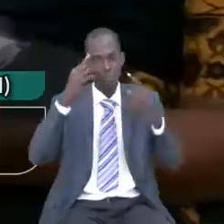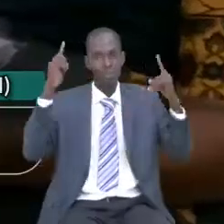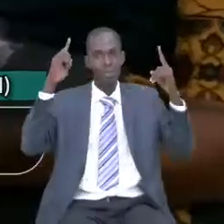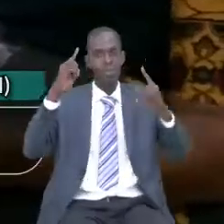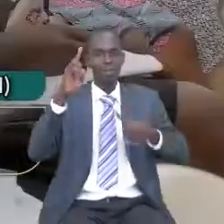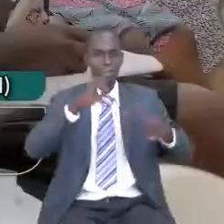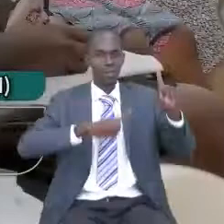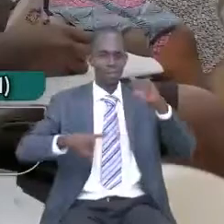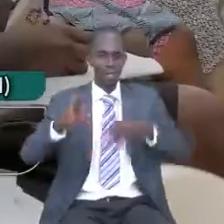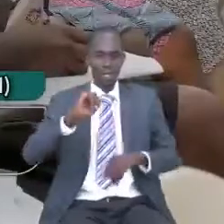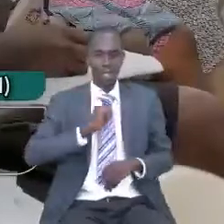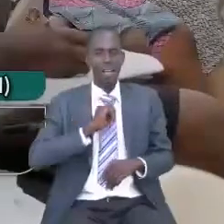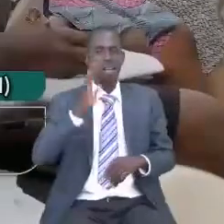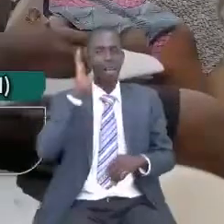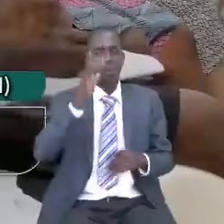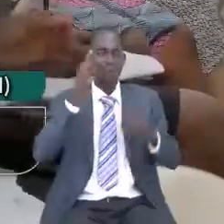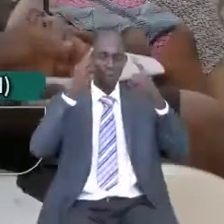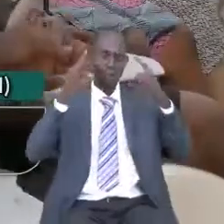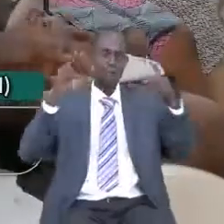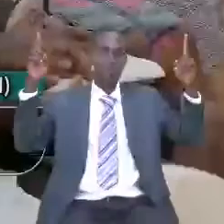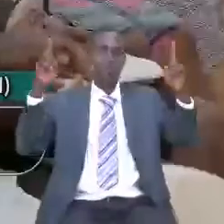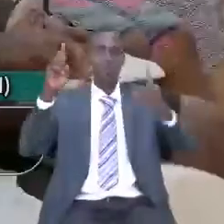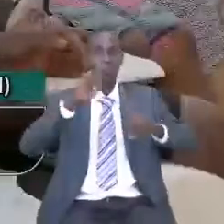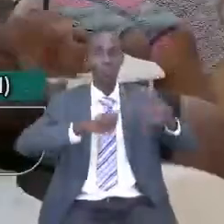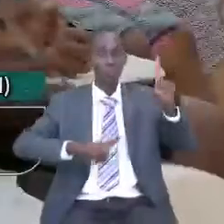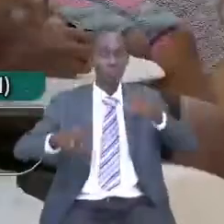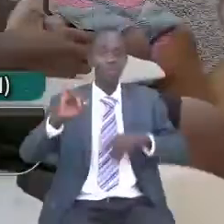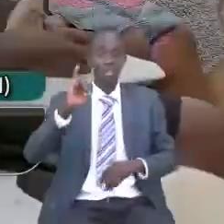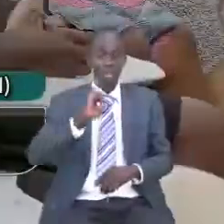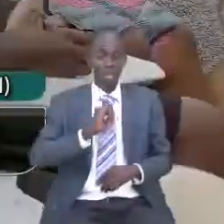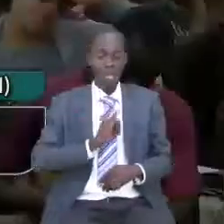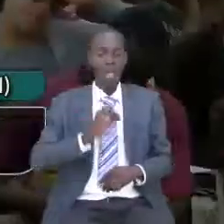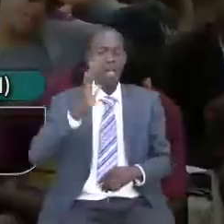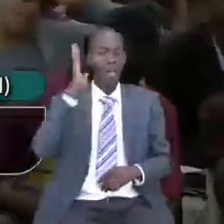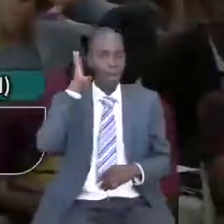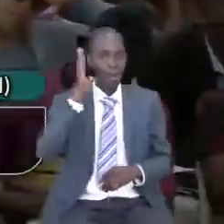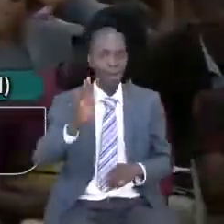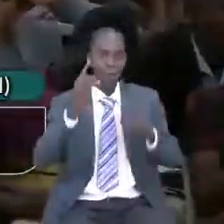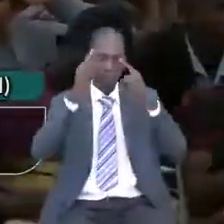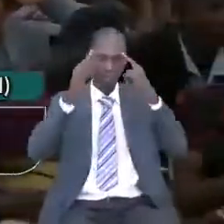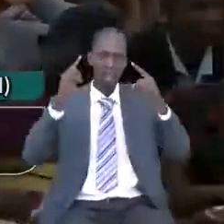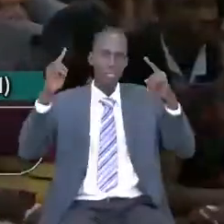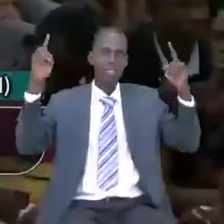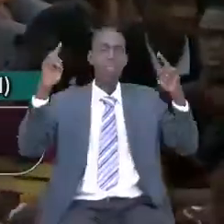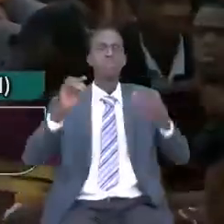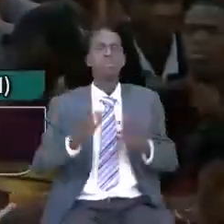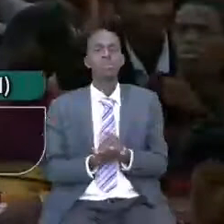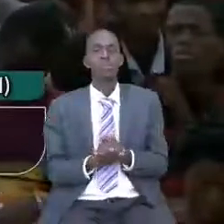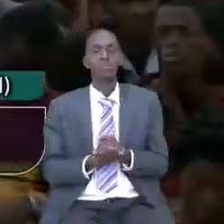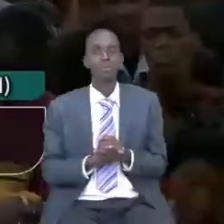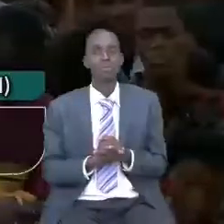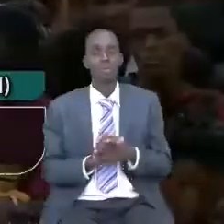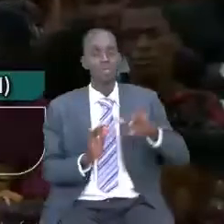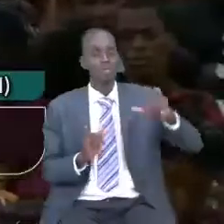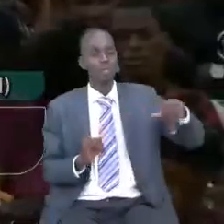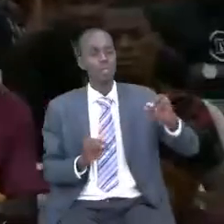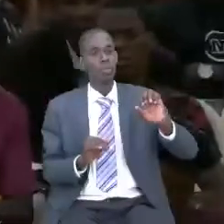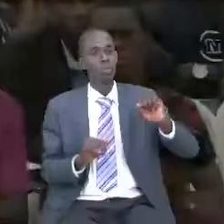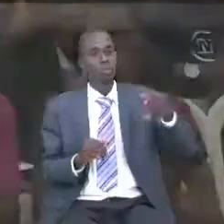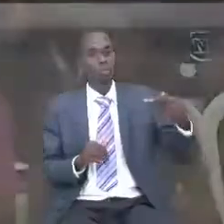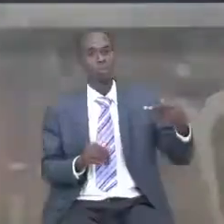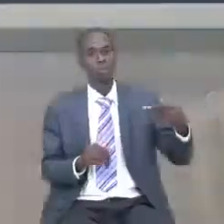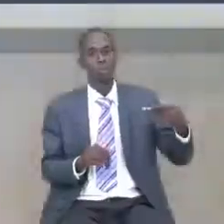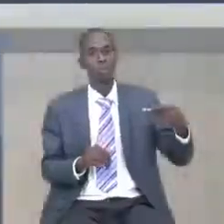make it. Say it for yourself. I will make it. Joseph, help me. Tell